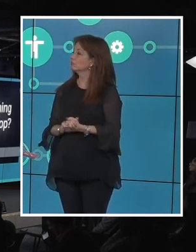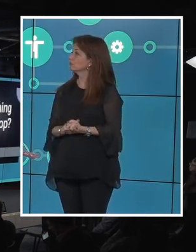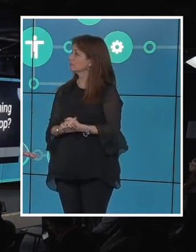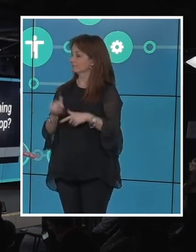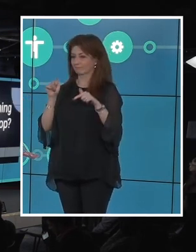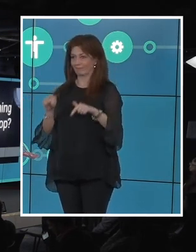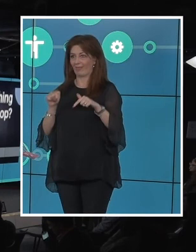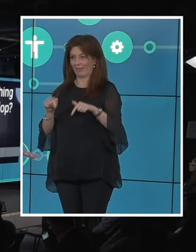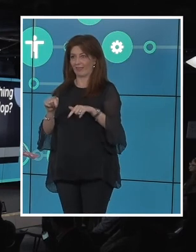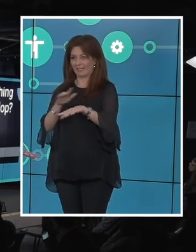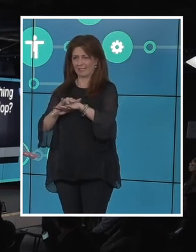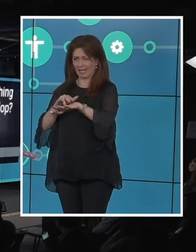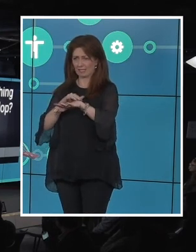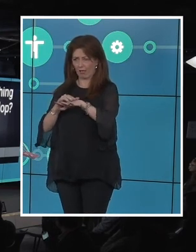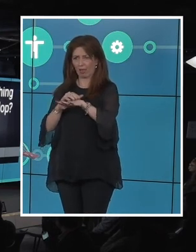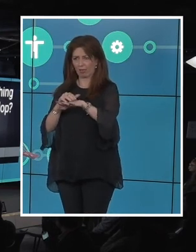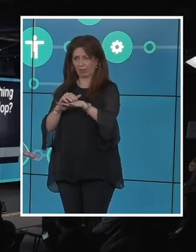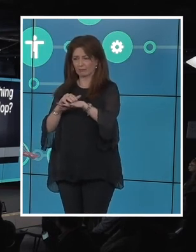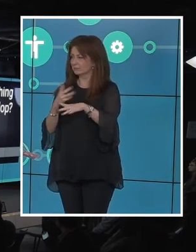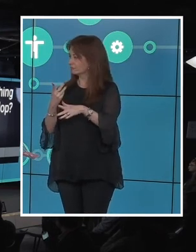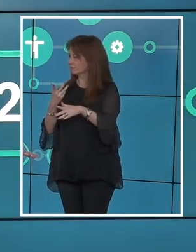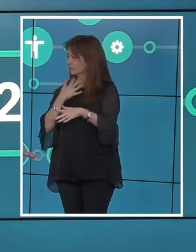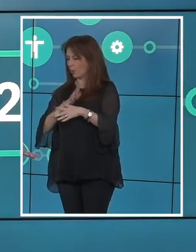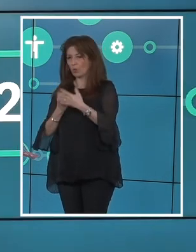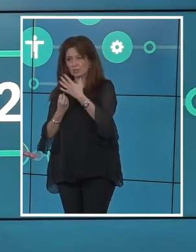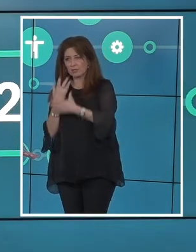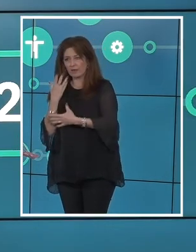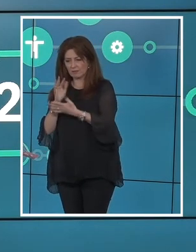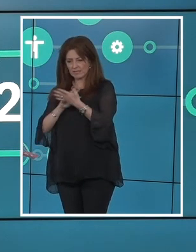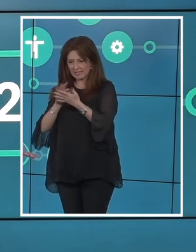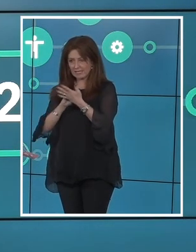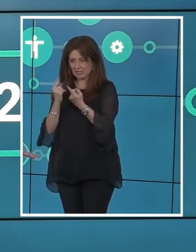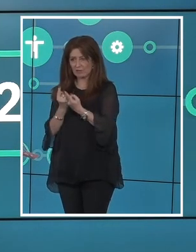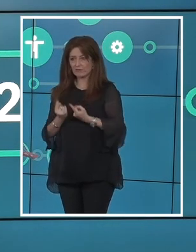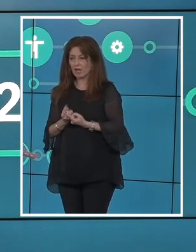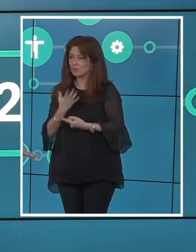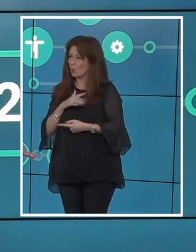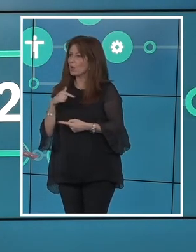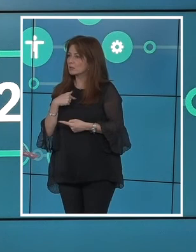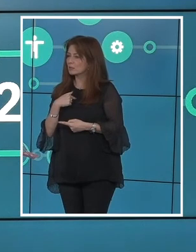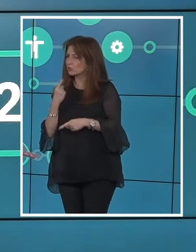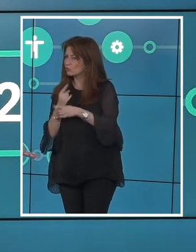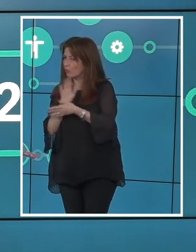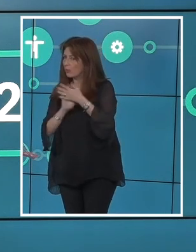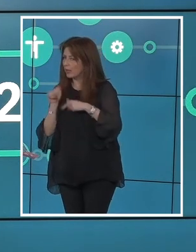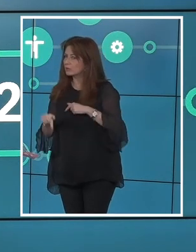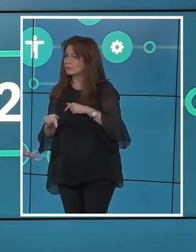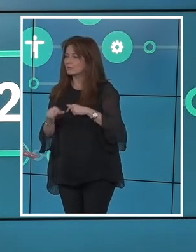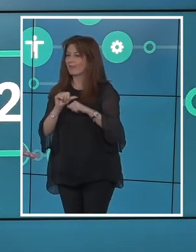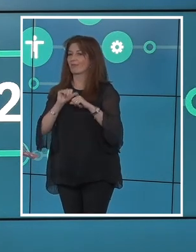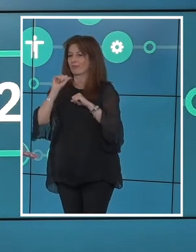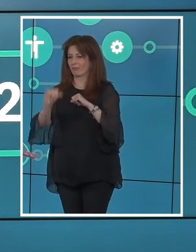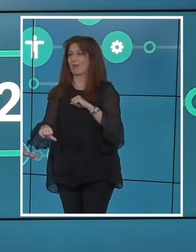This tactile device. I want to develop this tactile device that I'm talking about. It is the